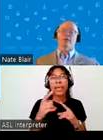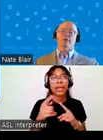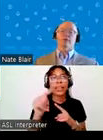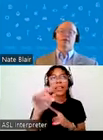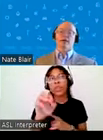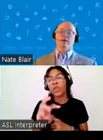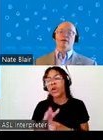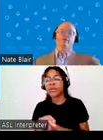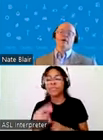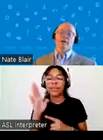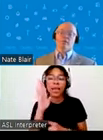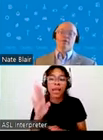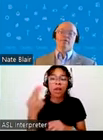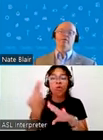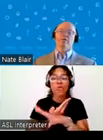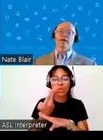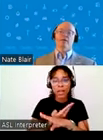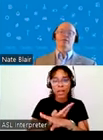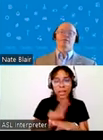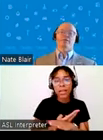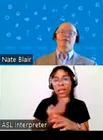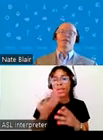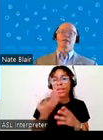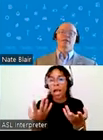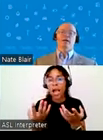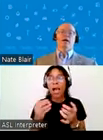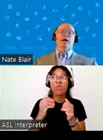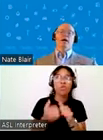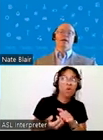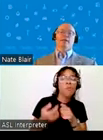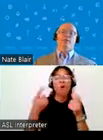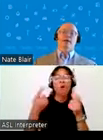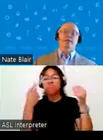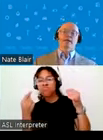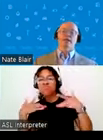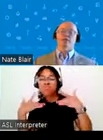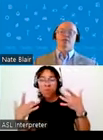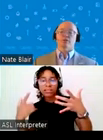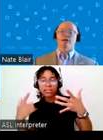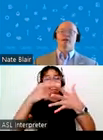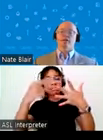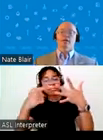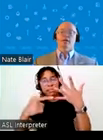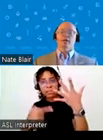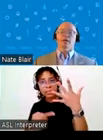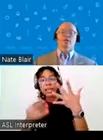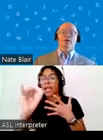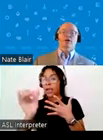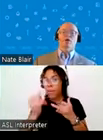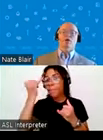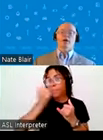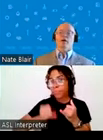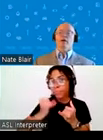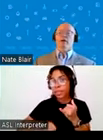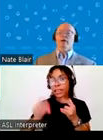on the utility scale and if and what level of land use is even needed. And then perhaps a less constrained